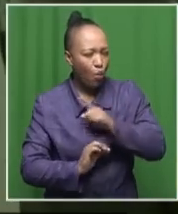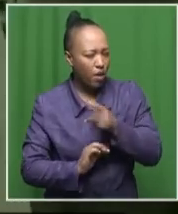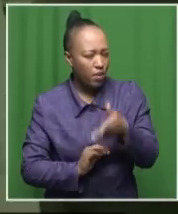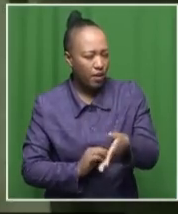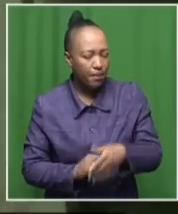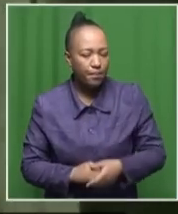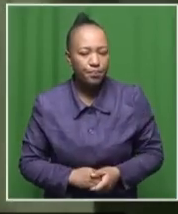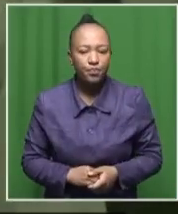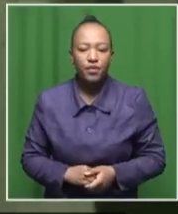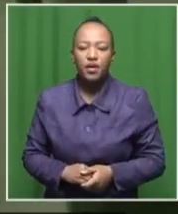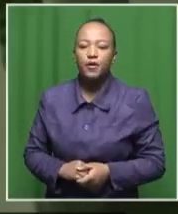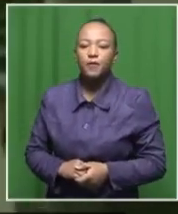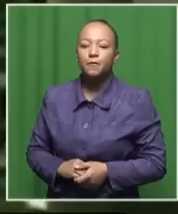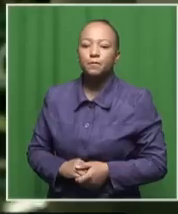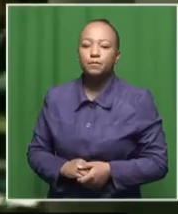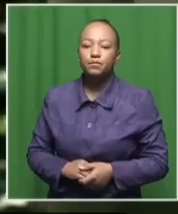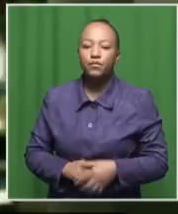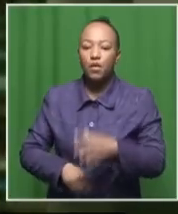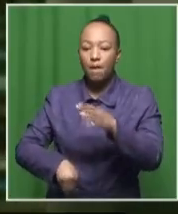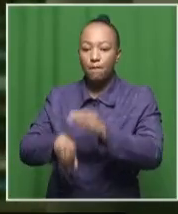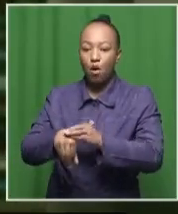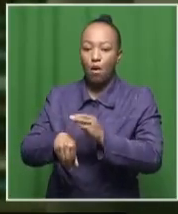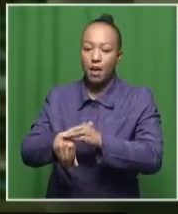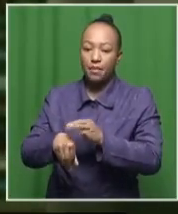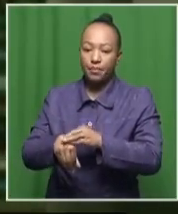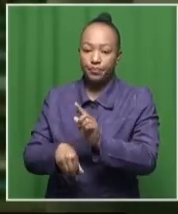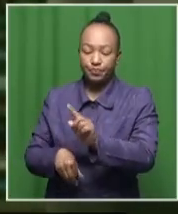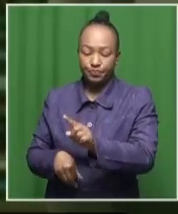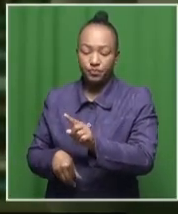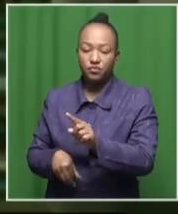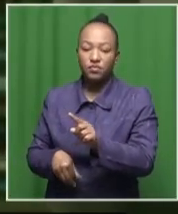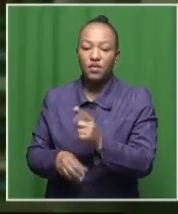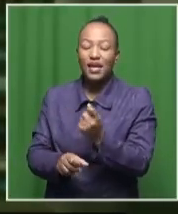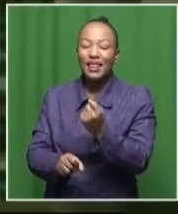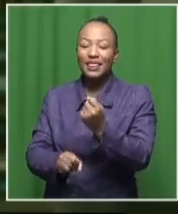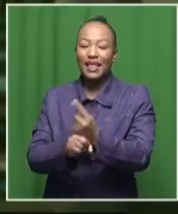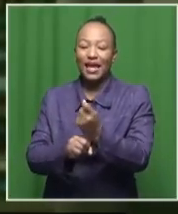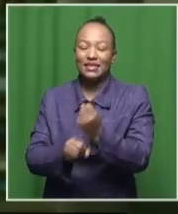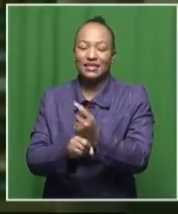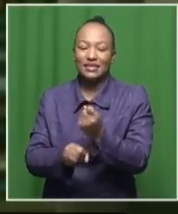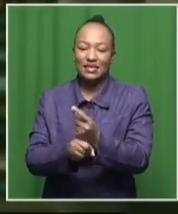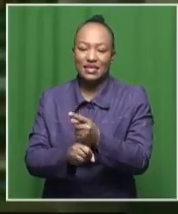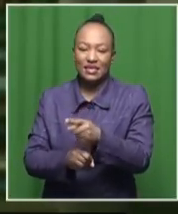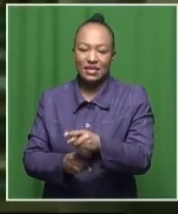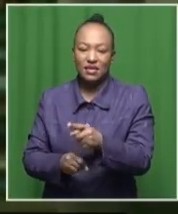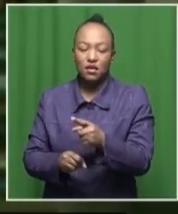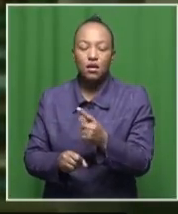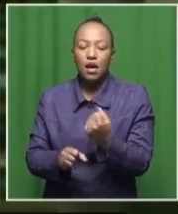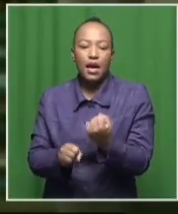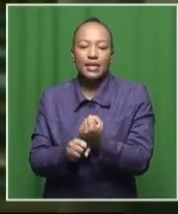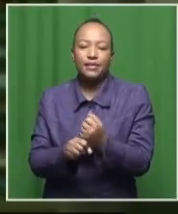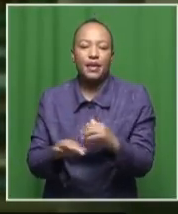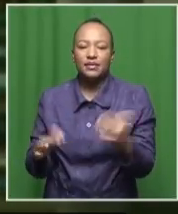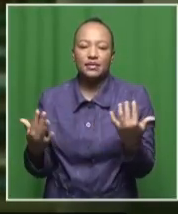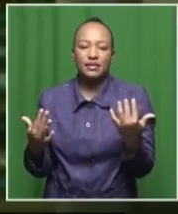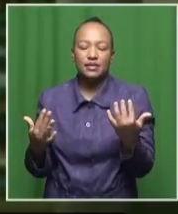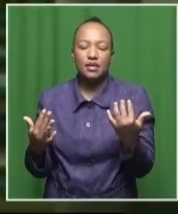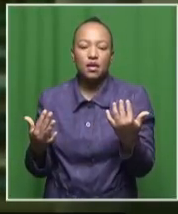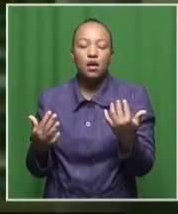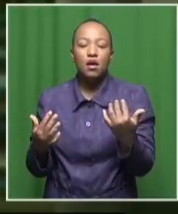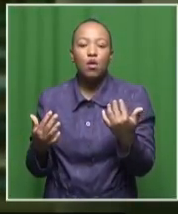ngoku. No, the problem is in Yobangaba. It takes kanga zini zi operate when it comes in zini ndi